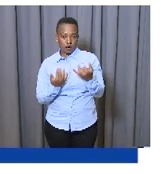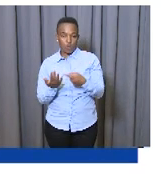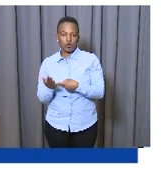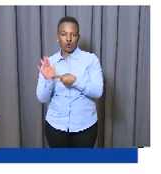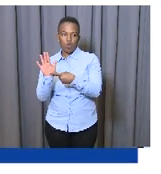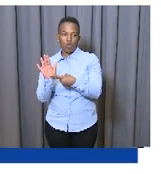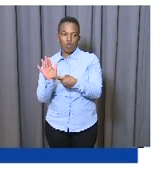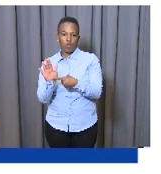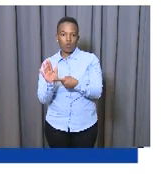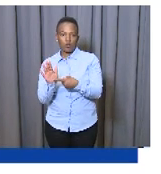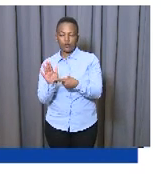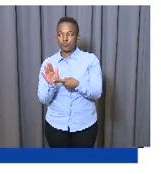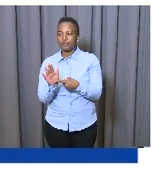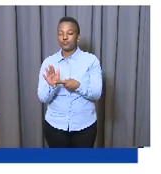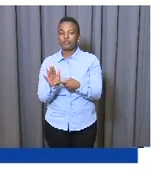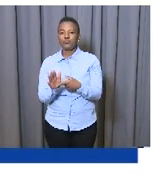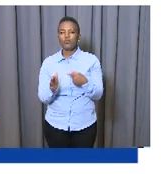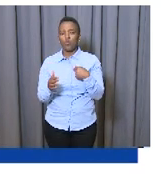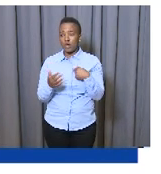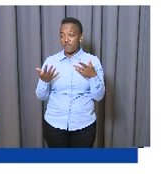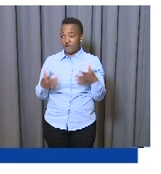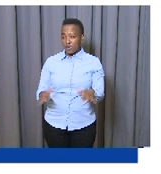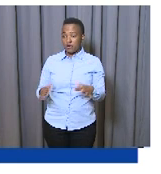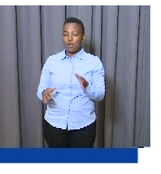and this briefing. So we have distributed